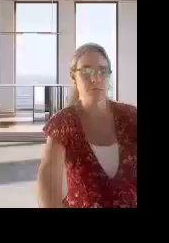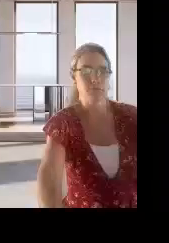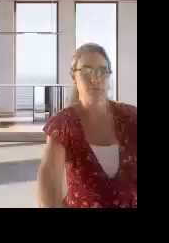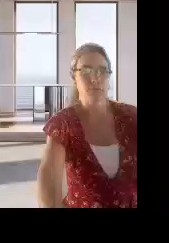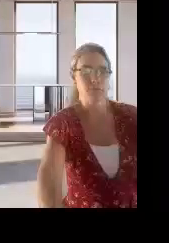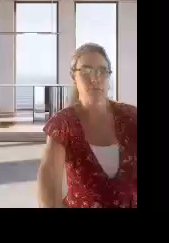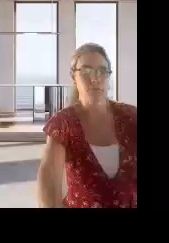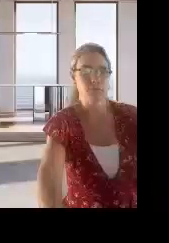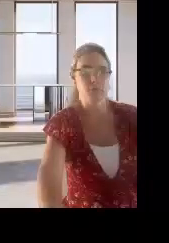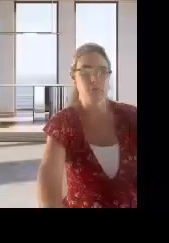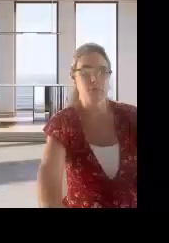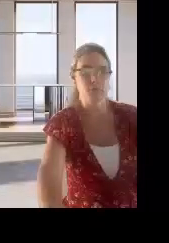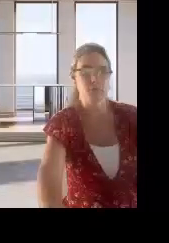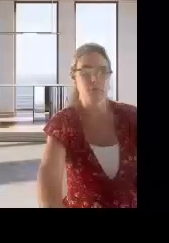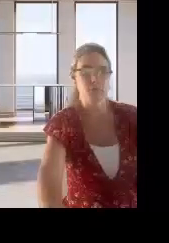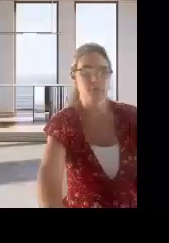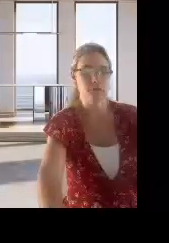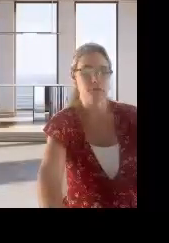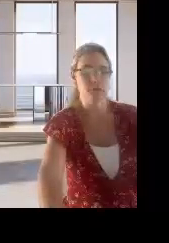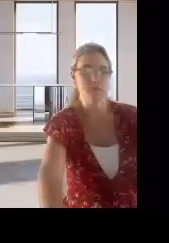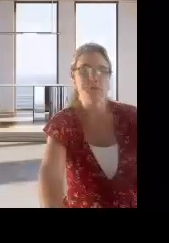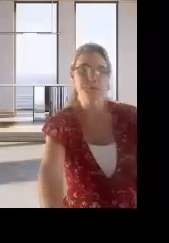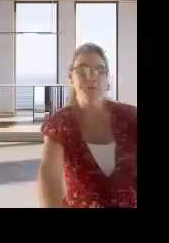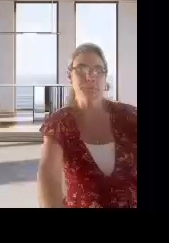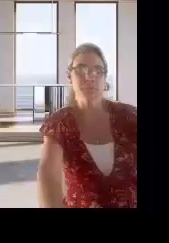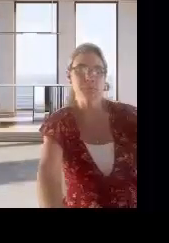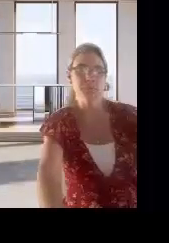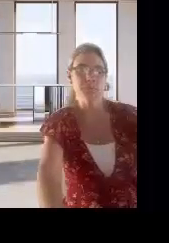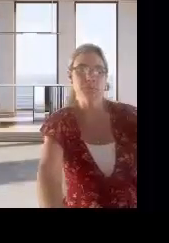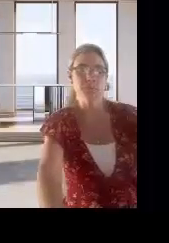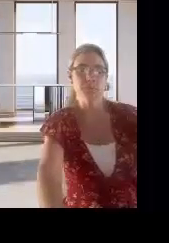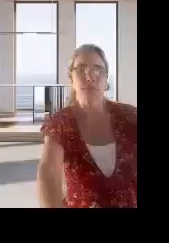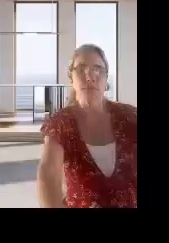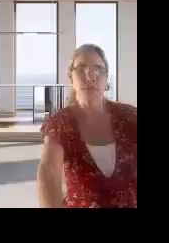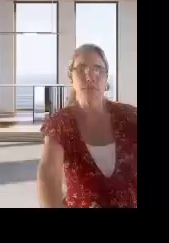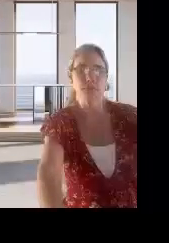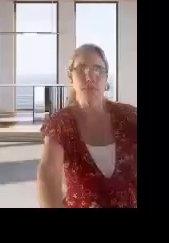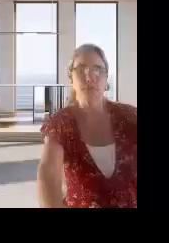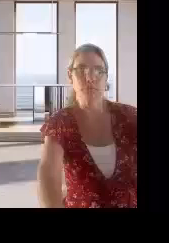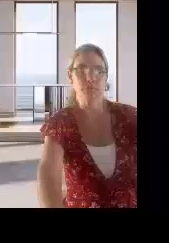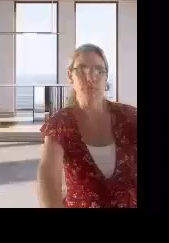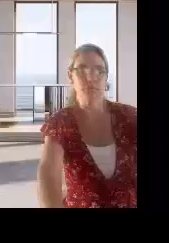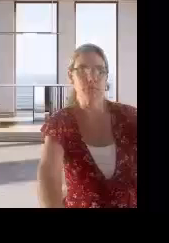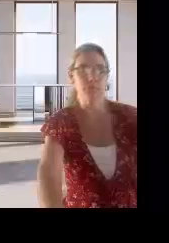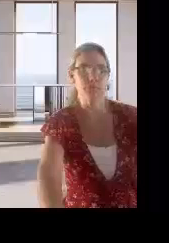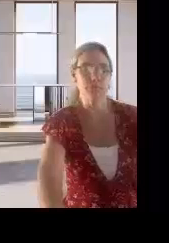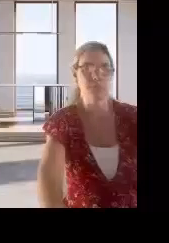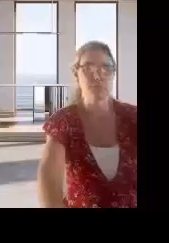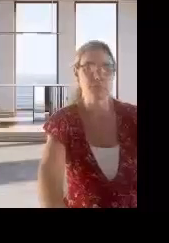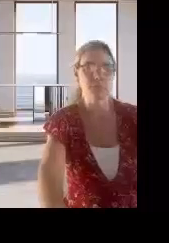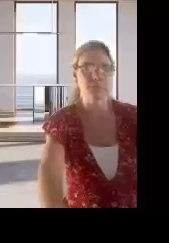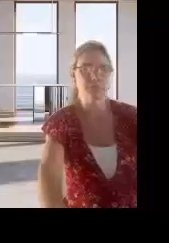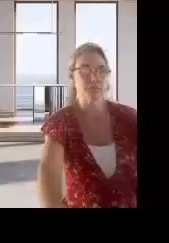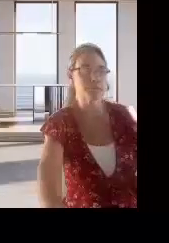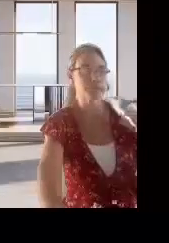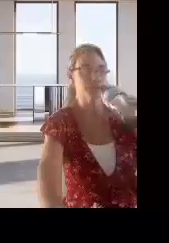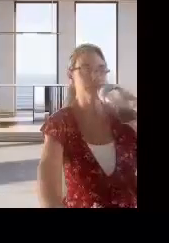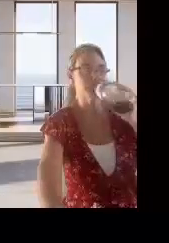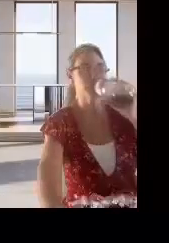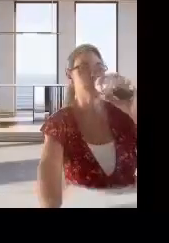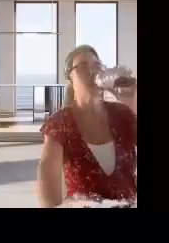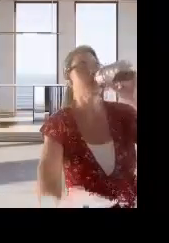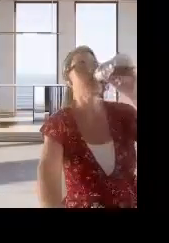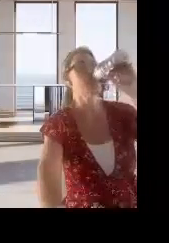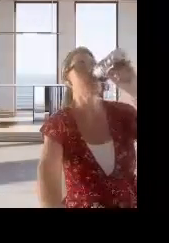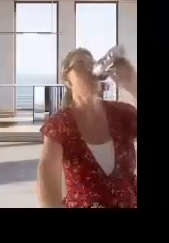our fiscally responsible as a board. So if it's okay for you, Chair, just to follow up, if we had one